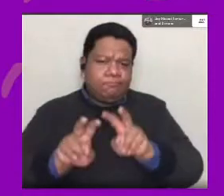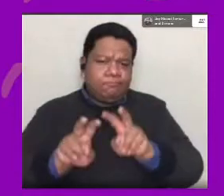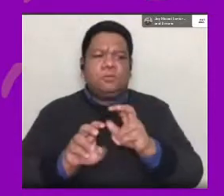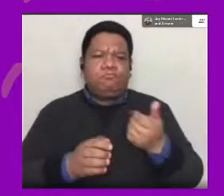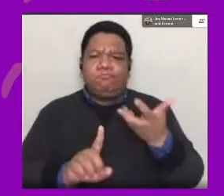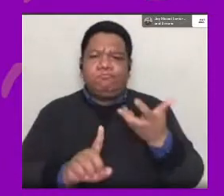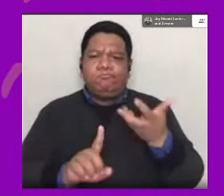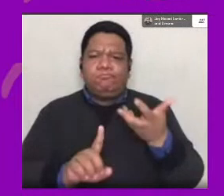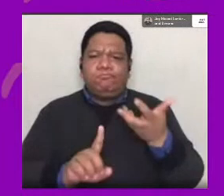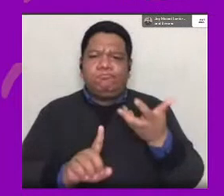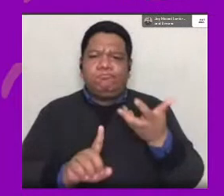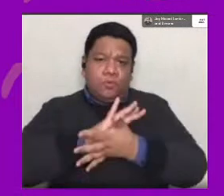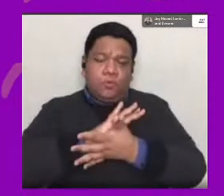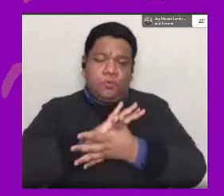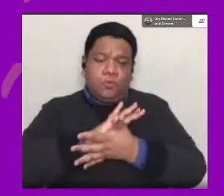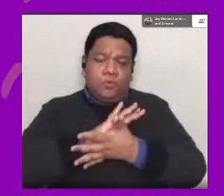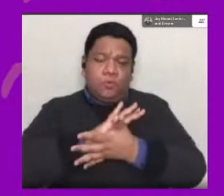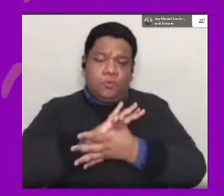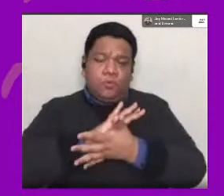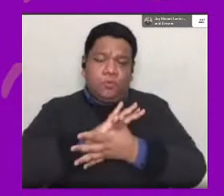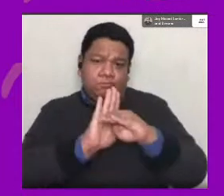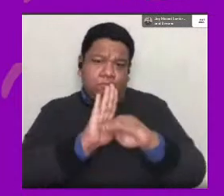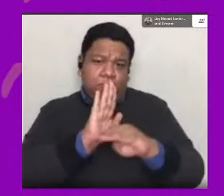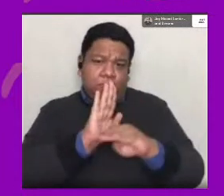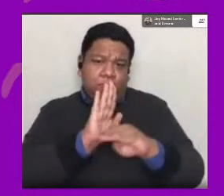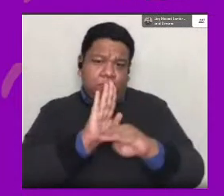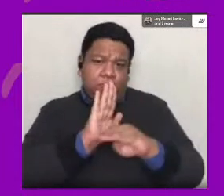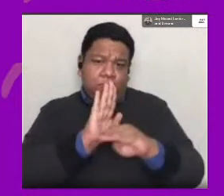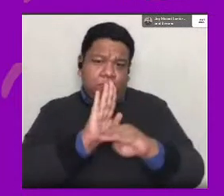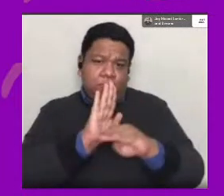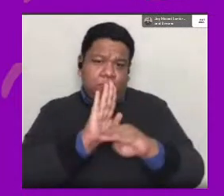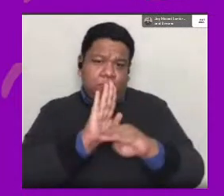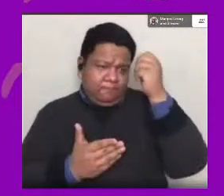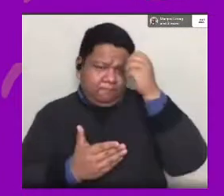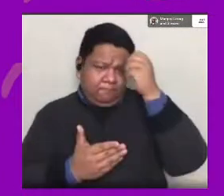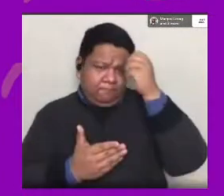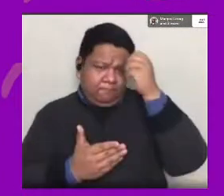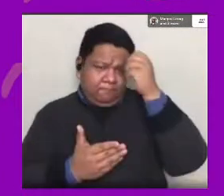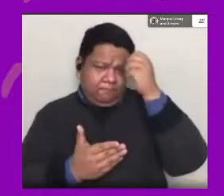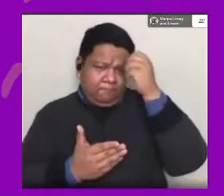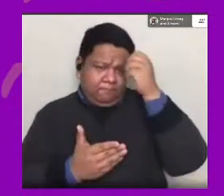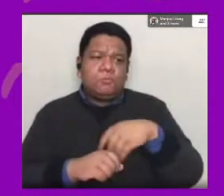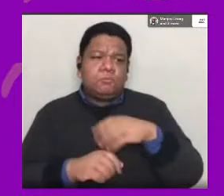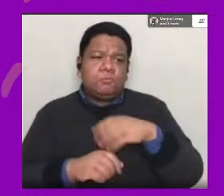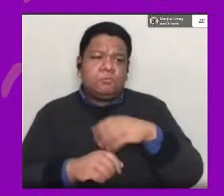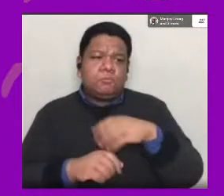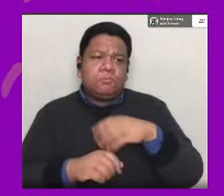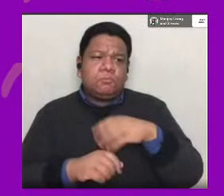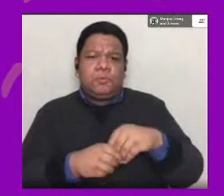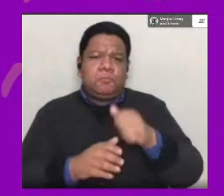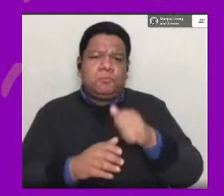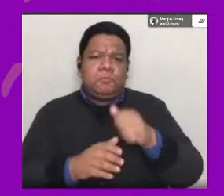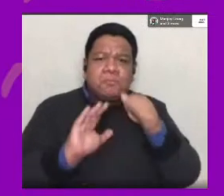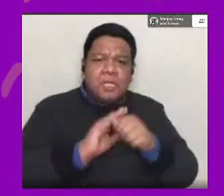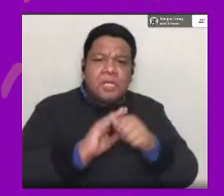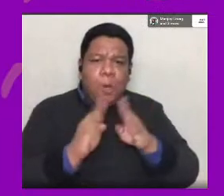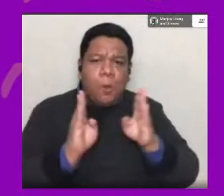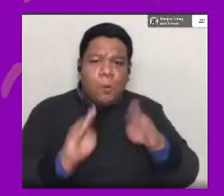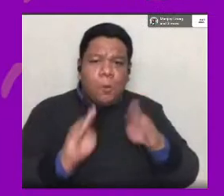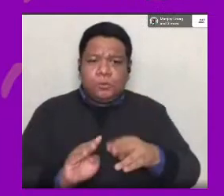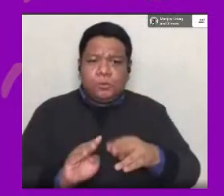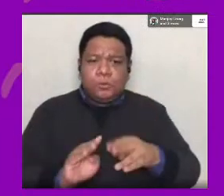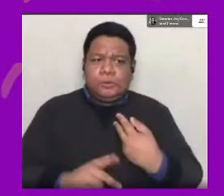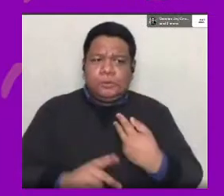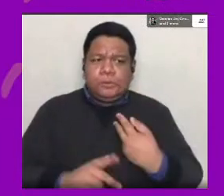specific considerations we have to keep in mind, including the exclusion of hidden households, significant barriers to